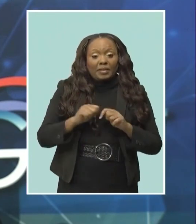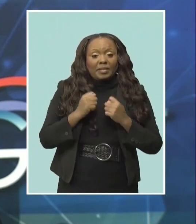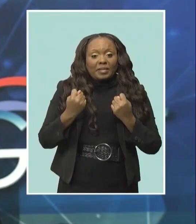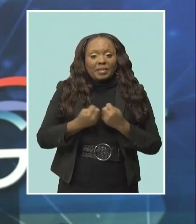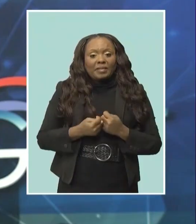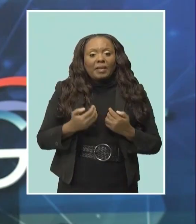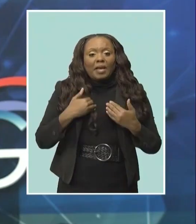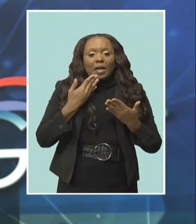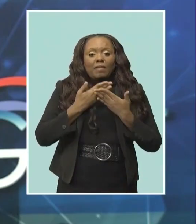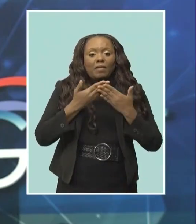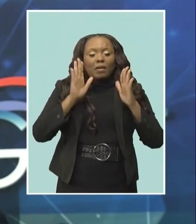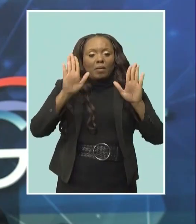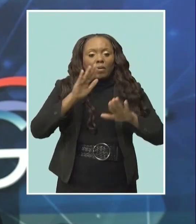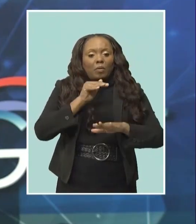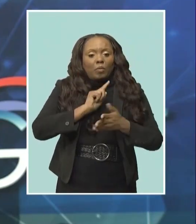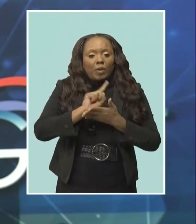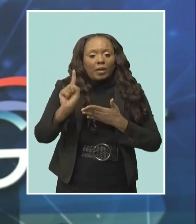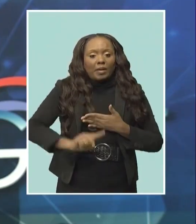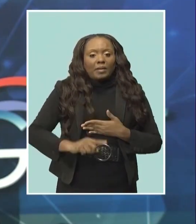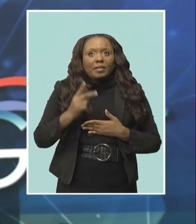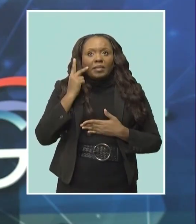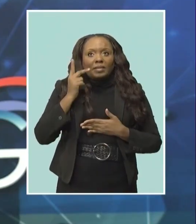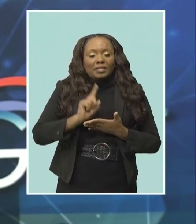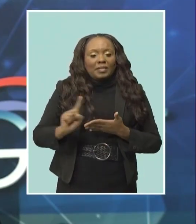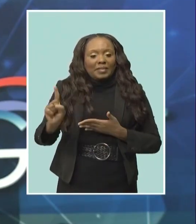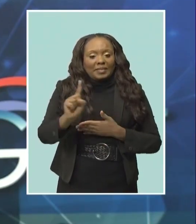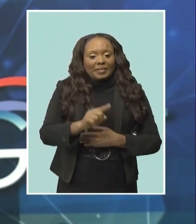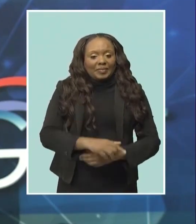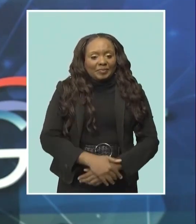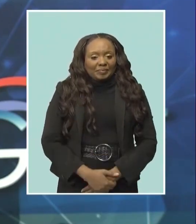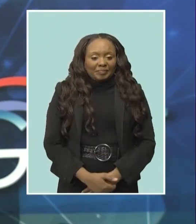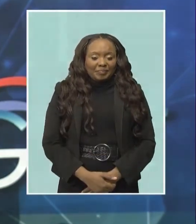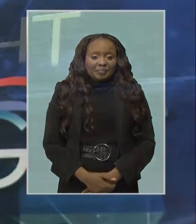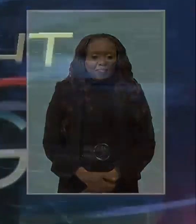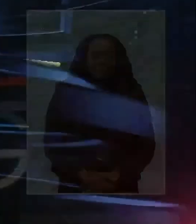of you, have a great weekend. We'll see you soon. Take care. Bye-bye.